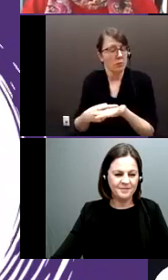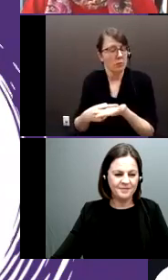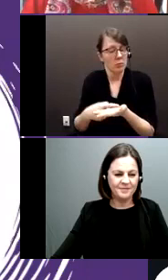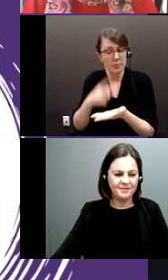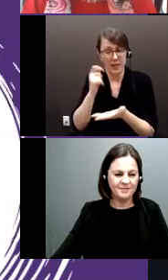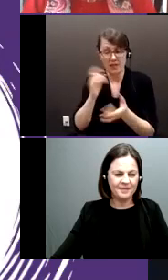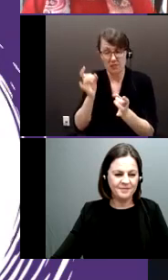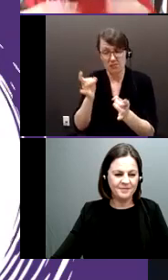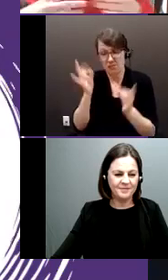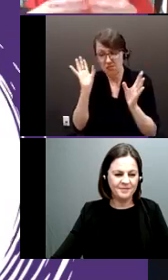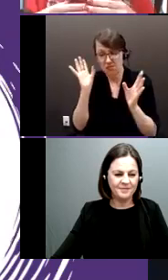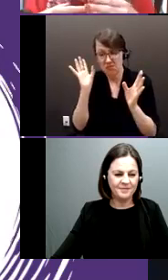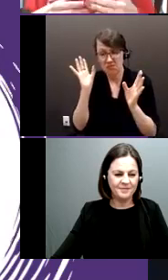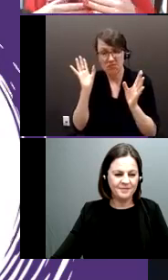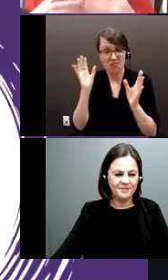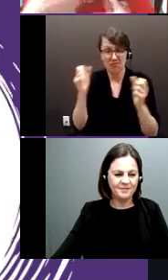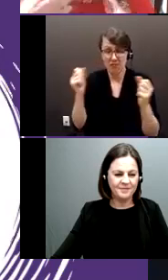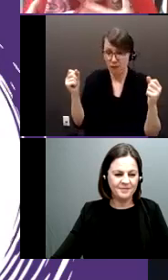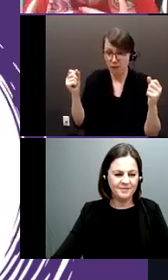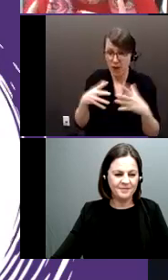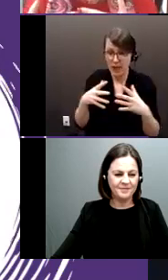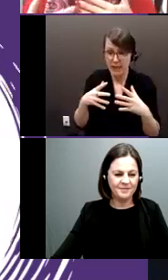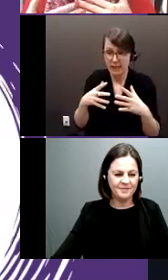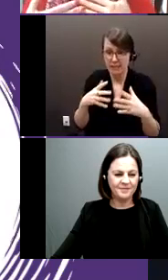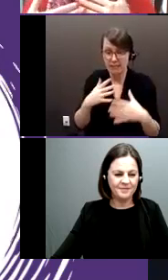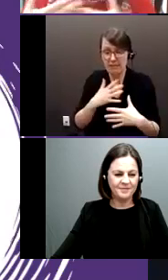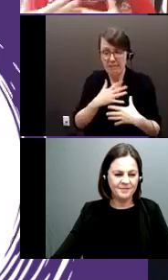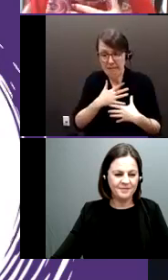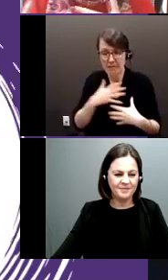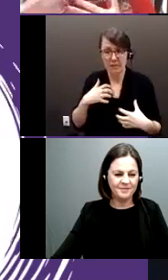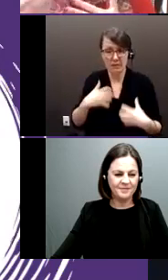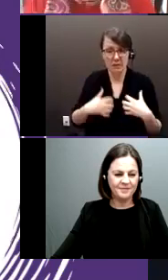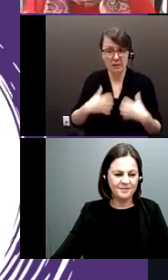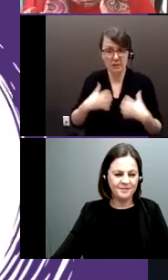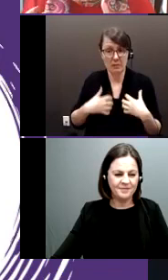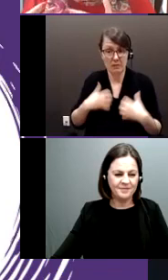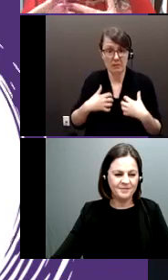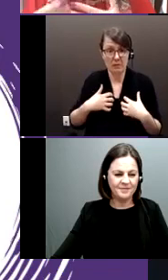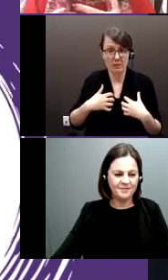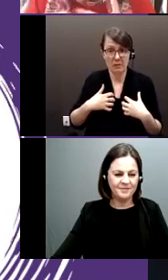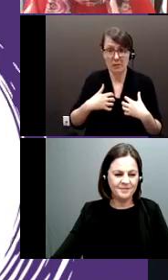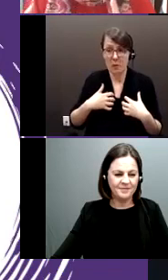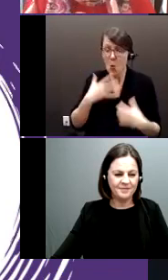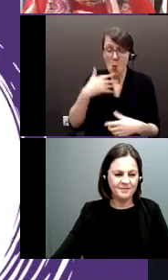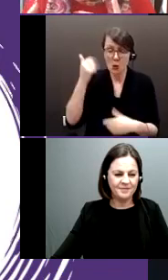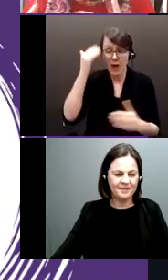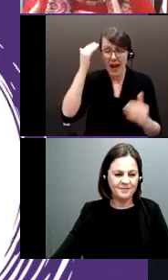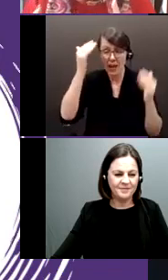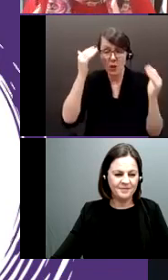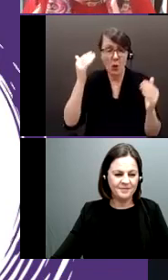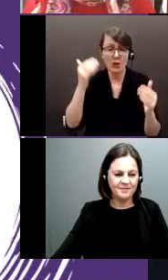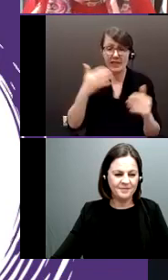frightening to know that older folks, older adults, seniors may possibly be